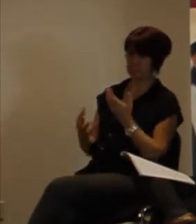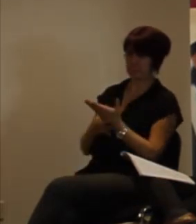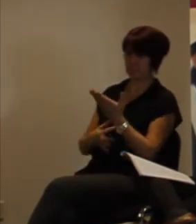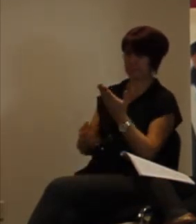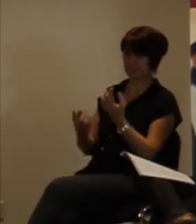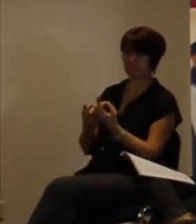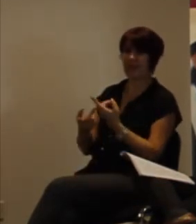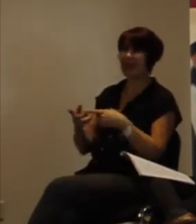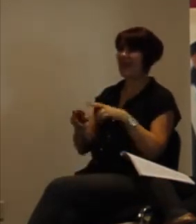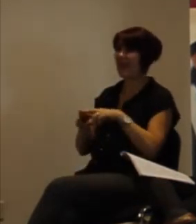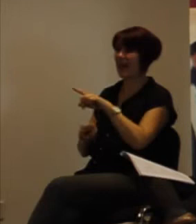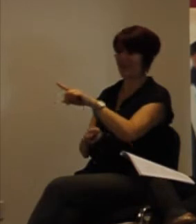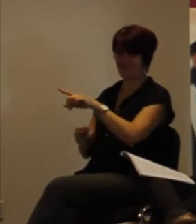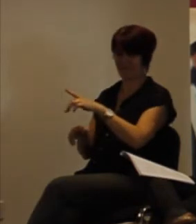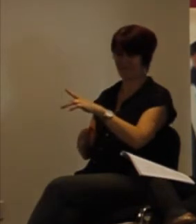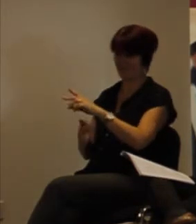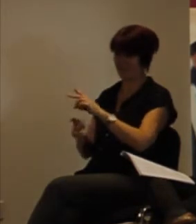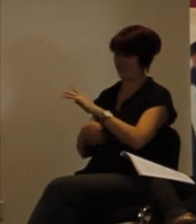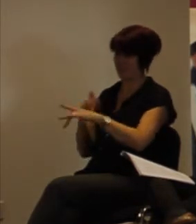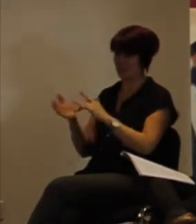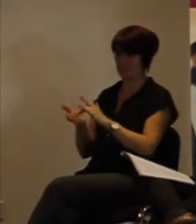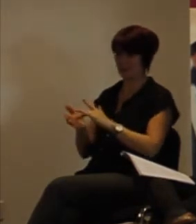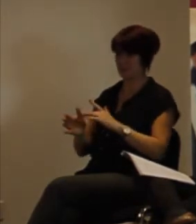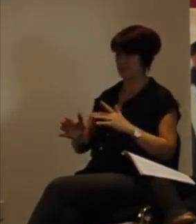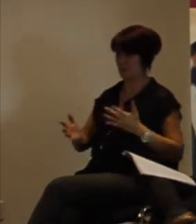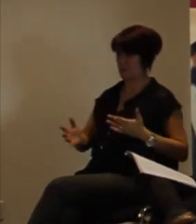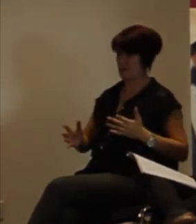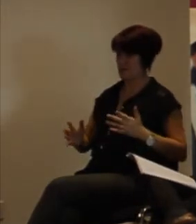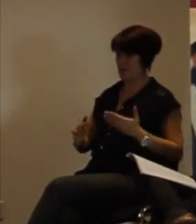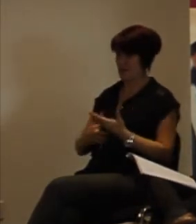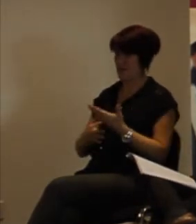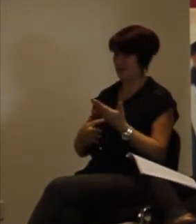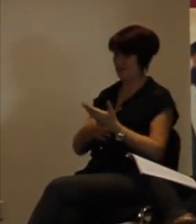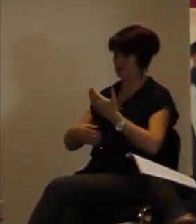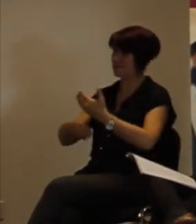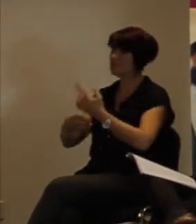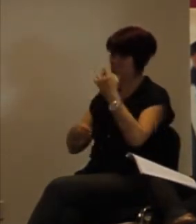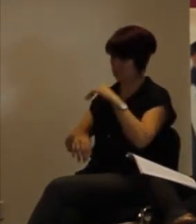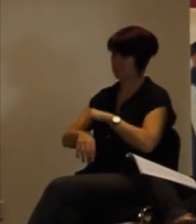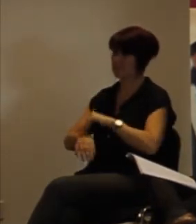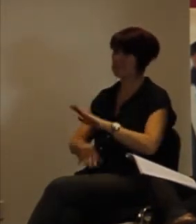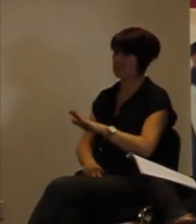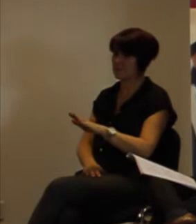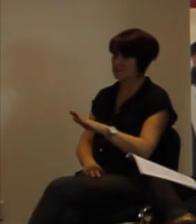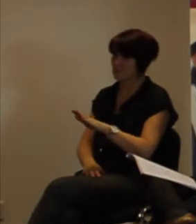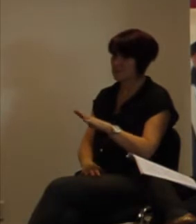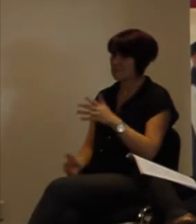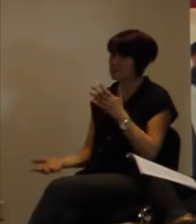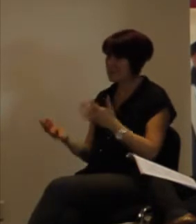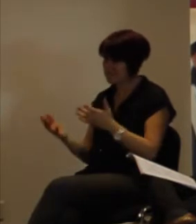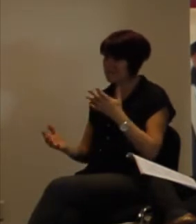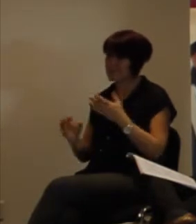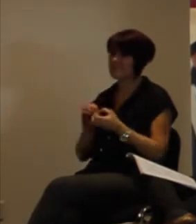your centre does not provide access to learners, you could be in big trouble these days. So